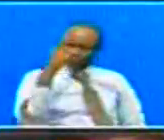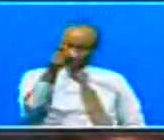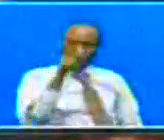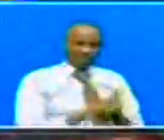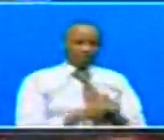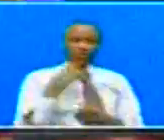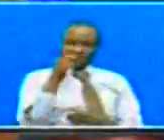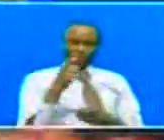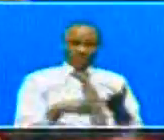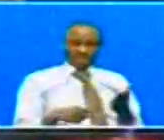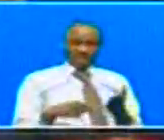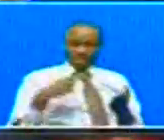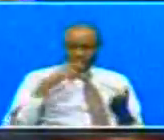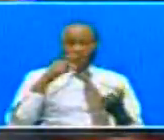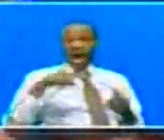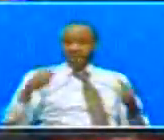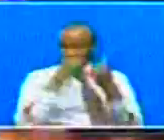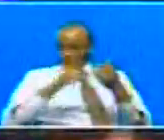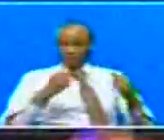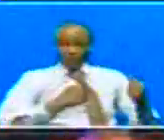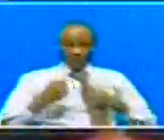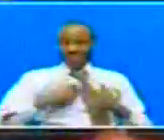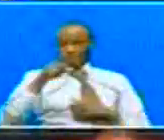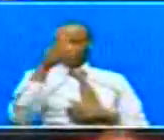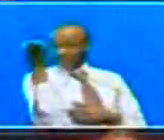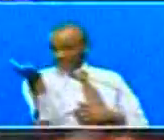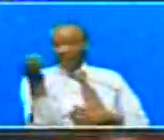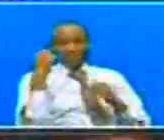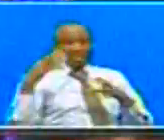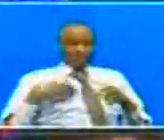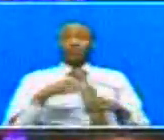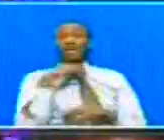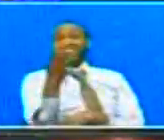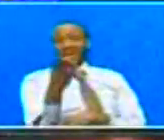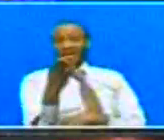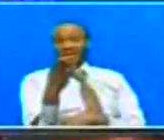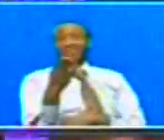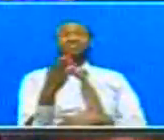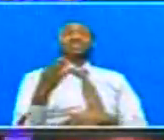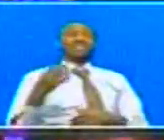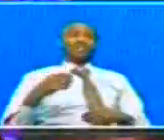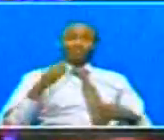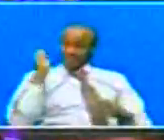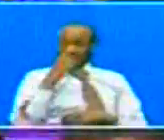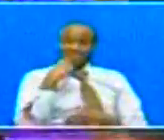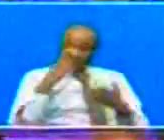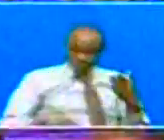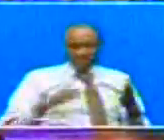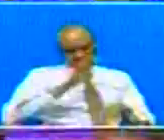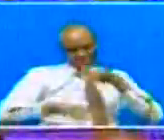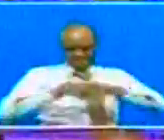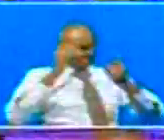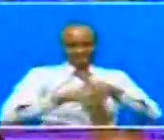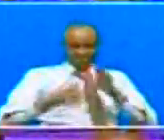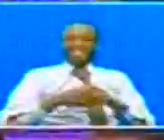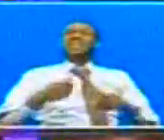noticed you officiated over something in Rwanda the other day. After a million people died, Kagame dusted the blood, he dusted the bones, and put